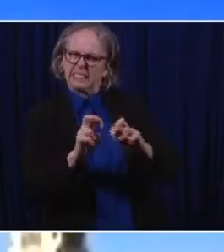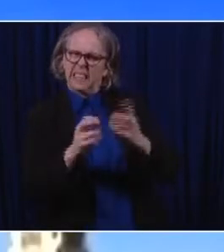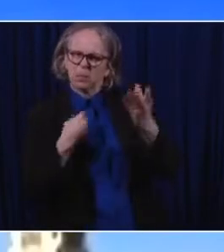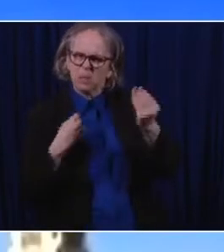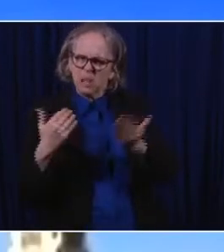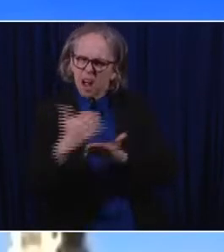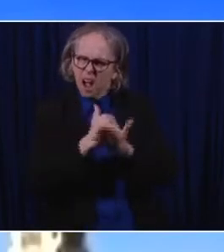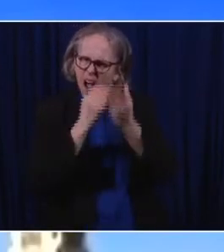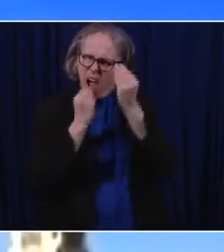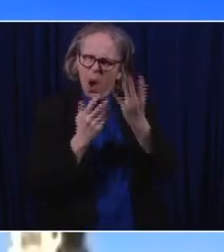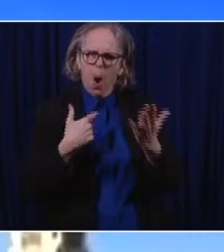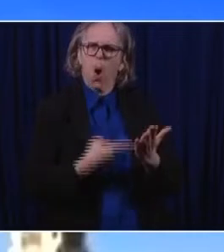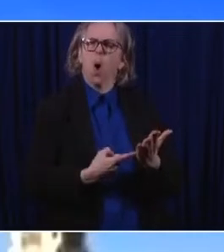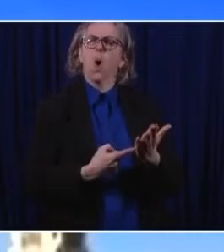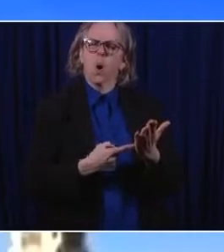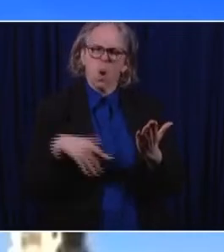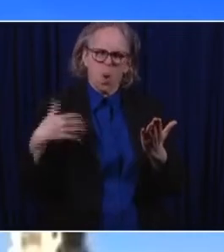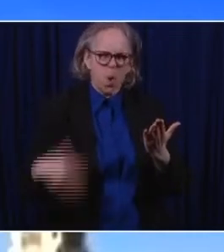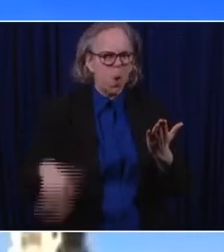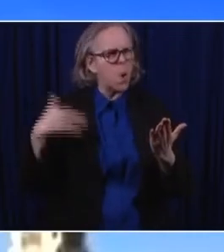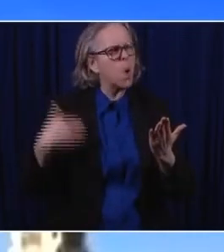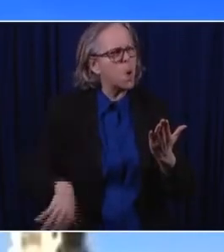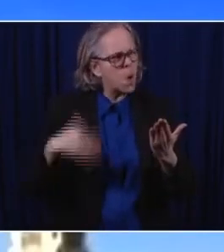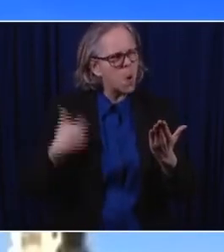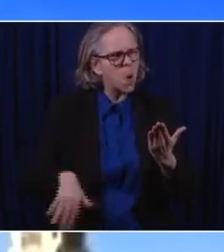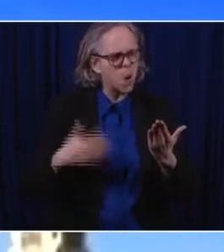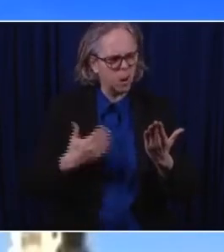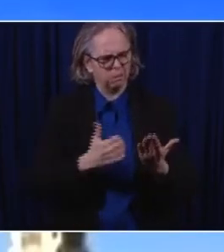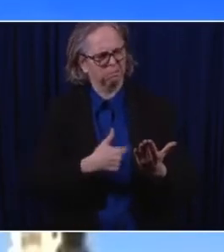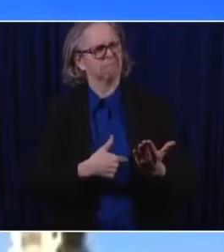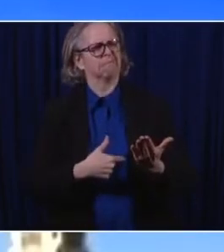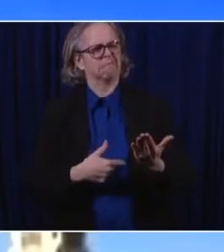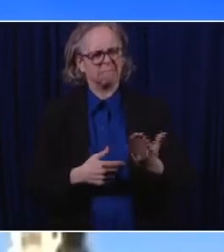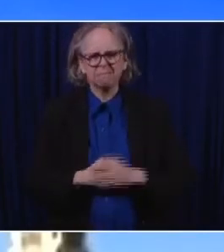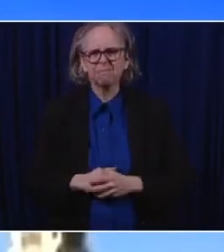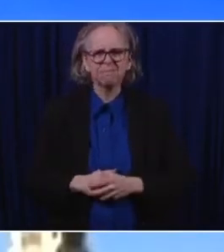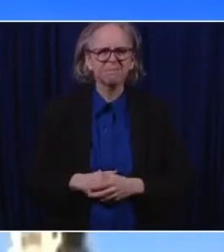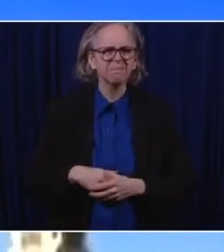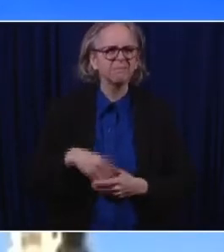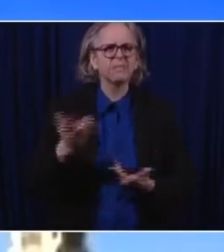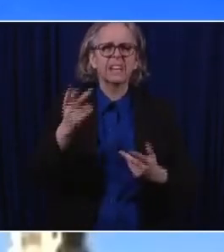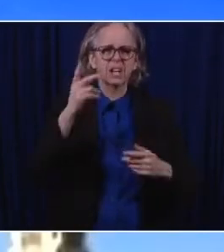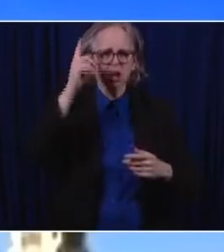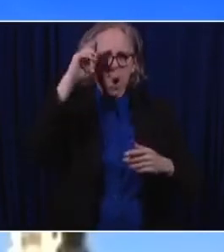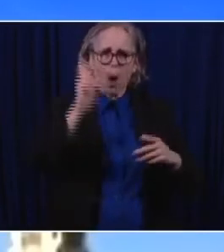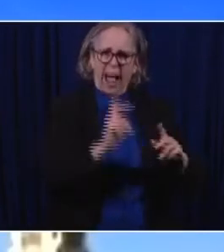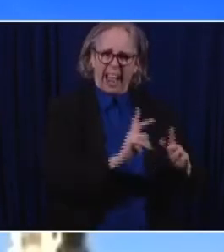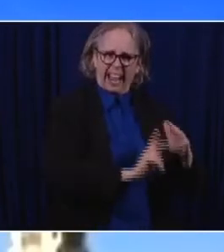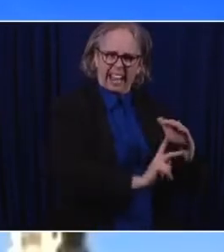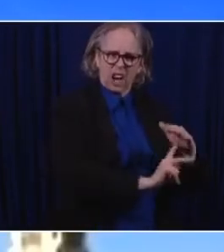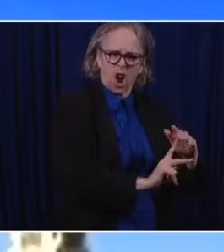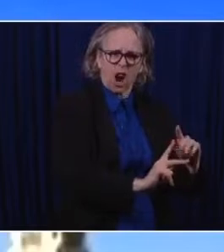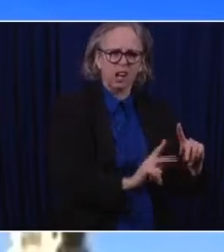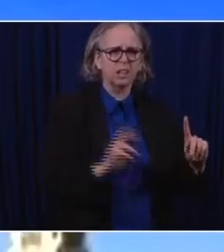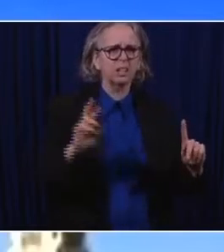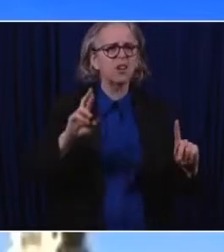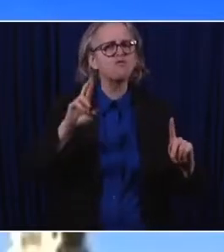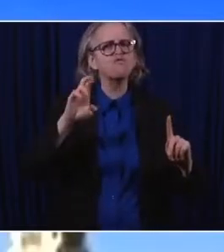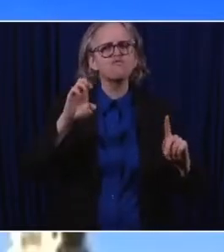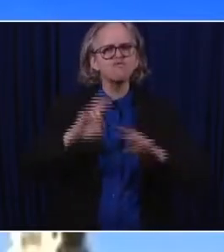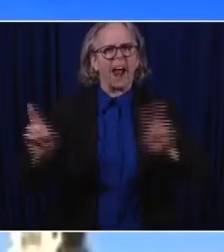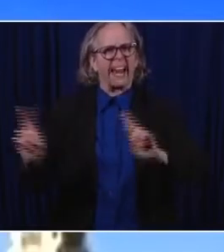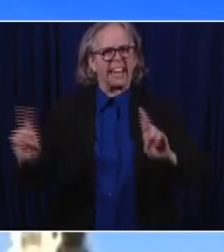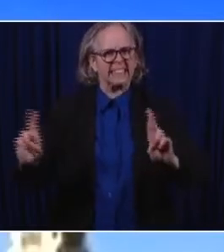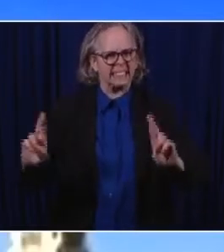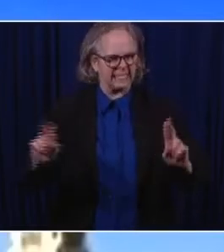also includes data around our kindergarten readiness assessments. And these are assessments that are administered right at the beginning of the year